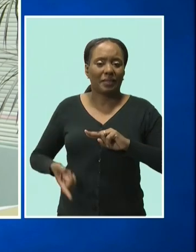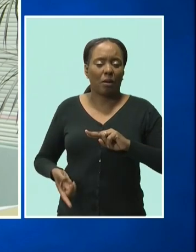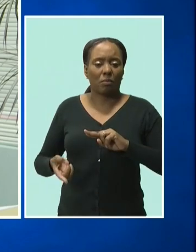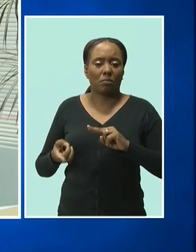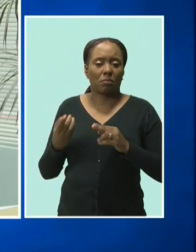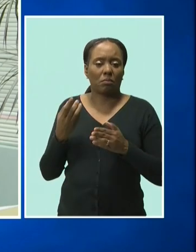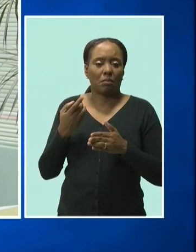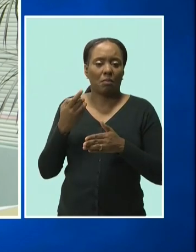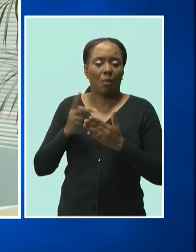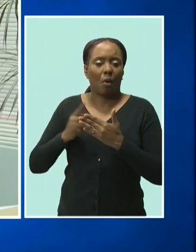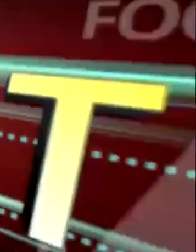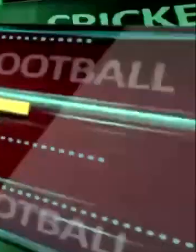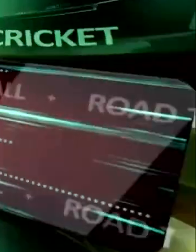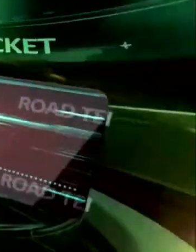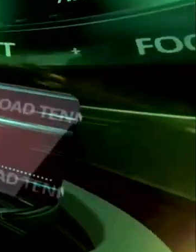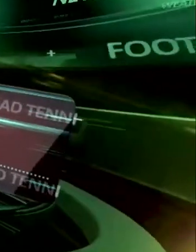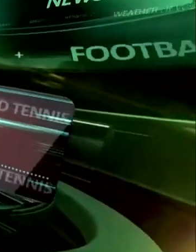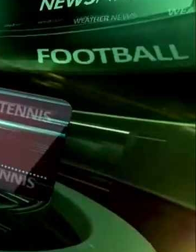but that will be for the future.